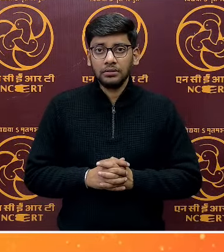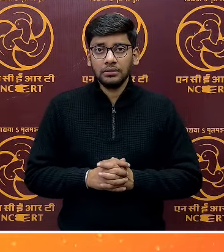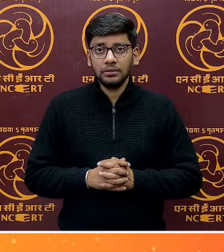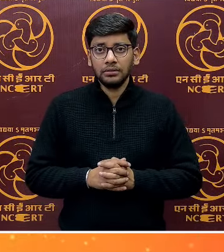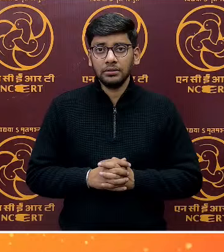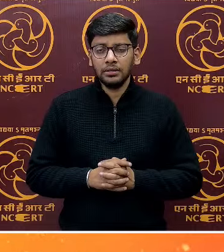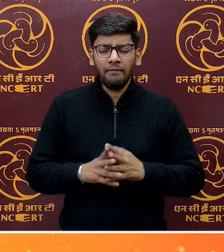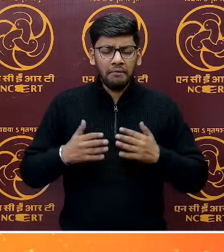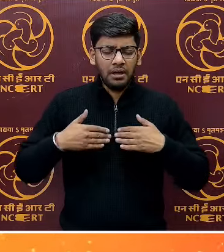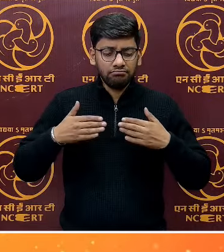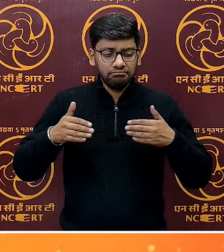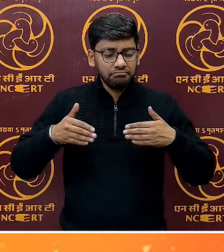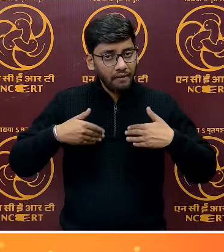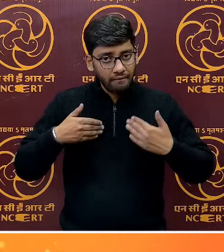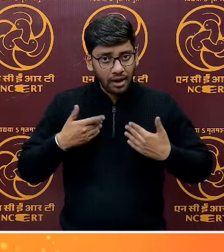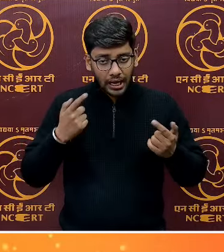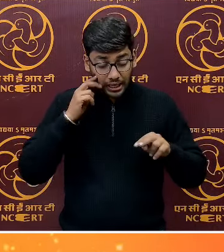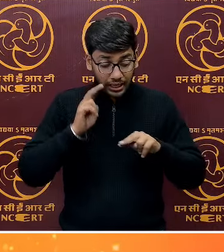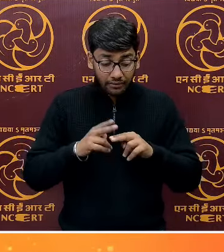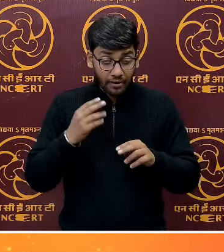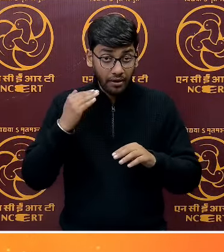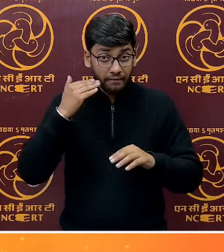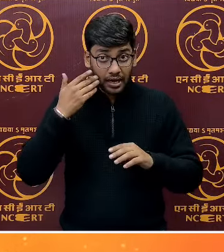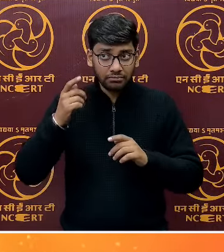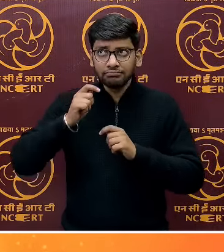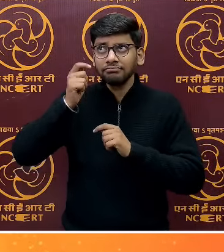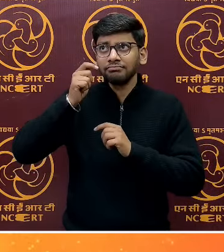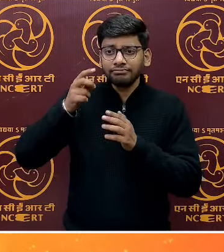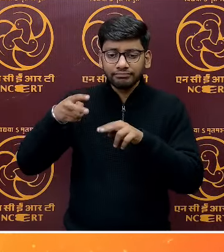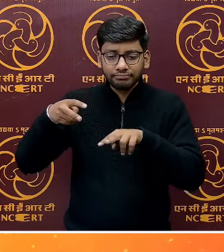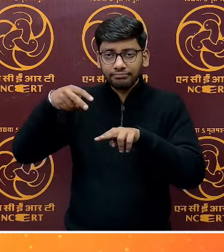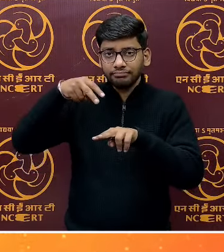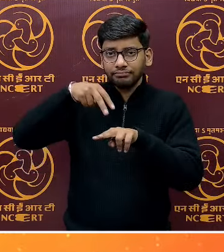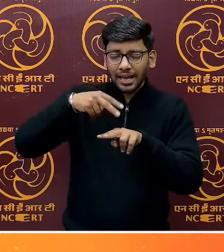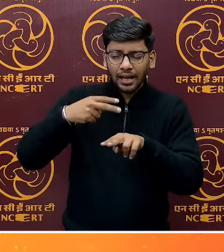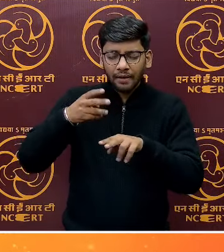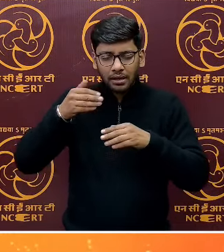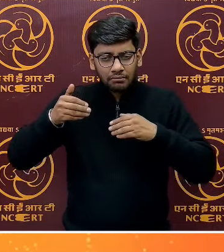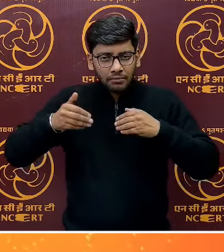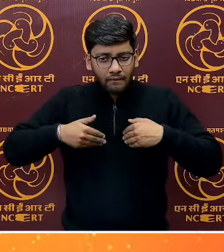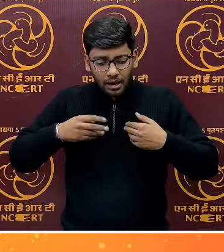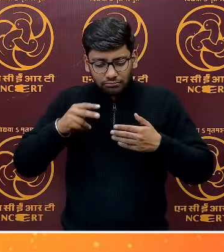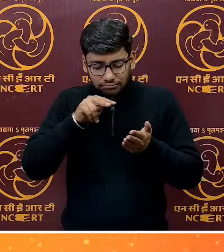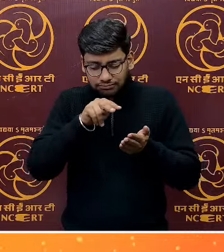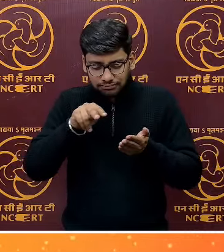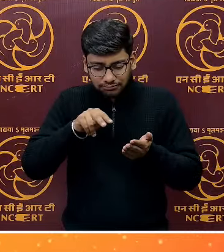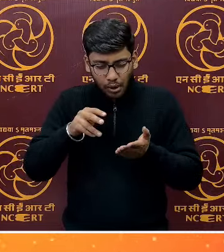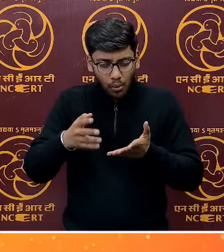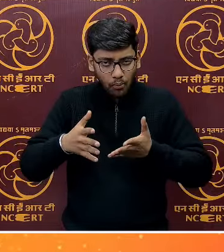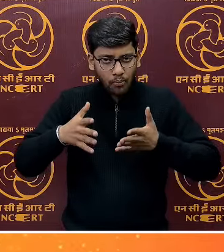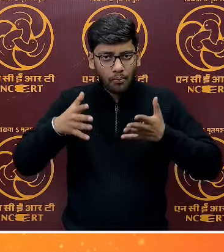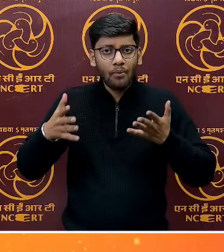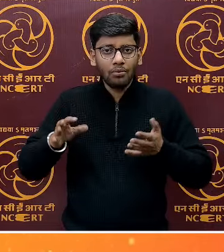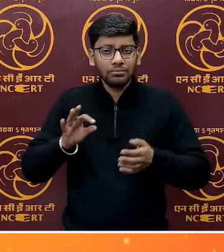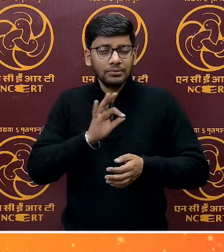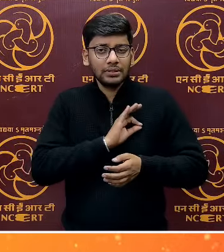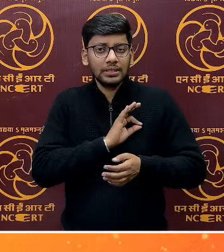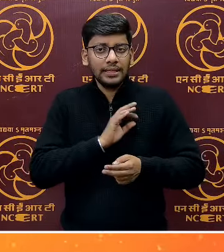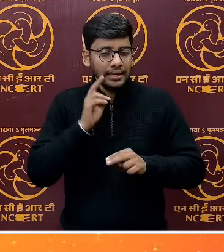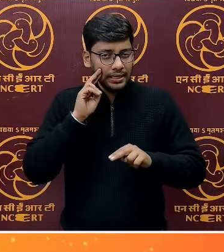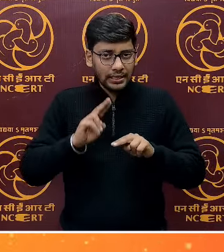What fun it would be to look right down over the park and the rooftops. It ends with eventually